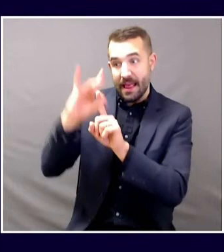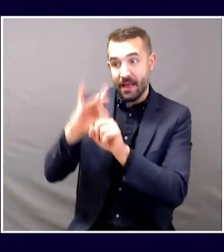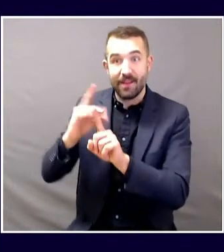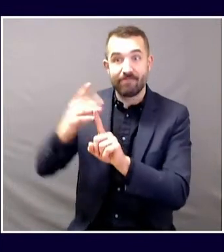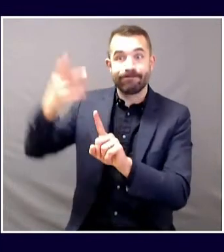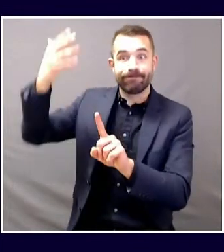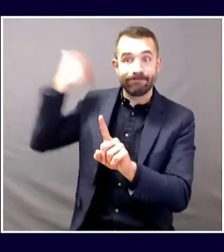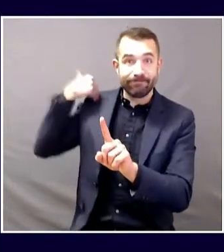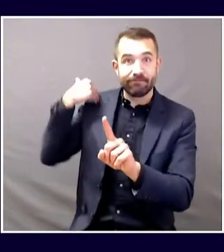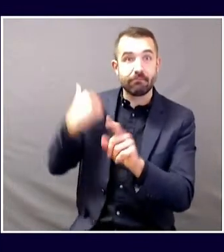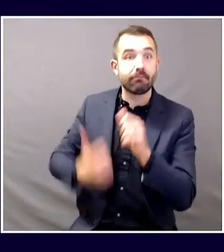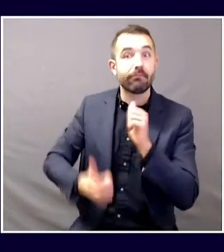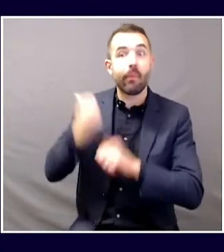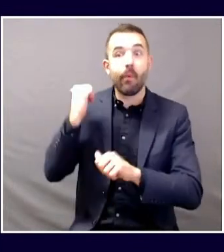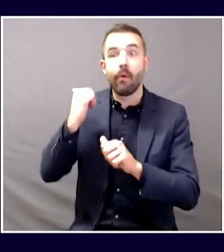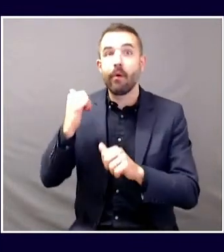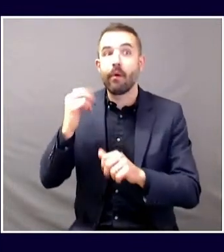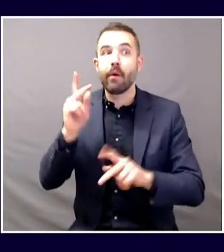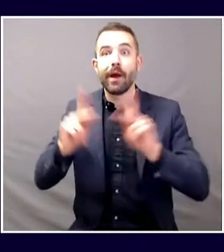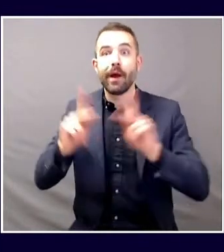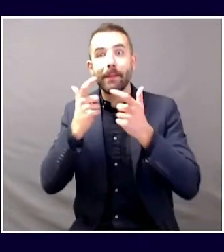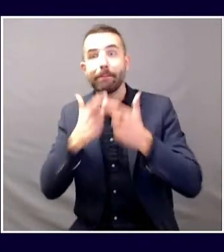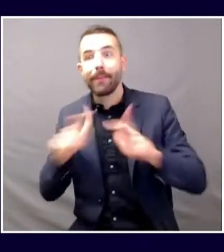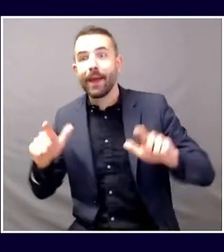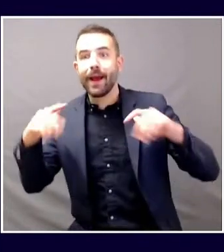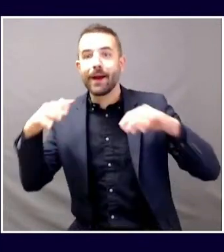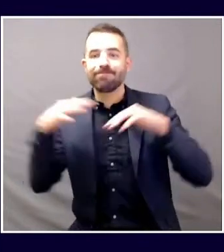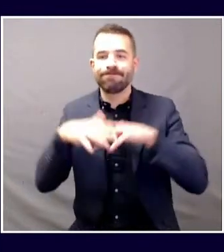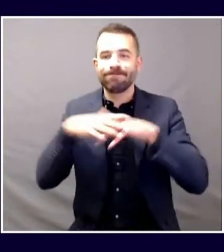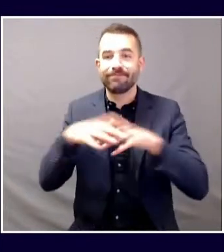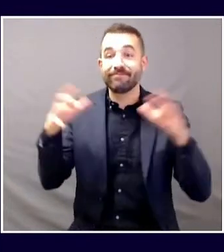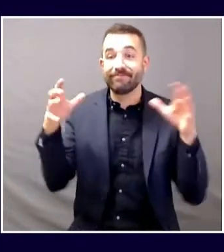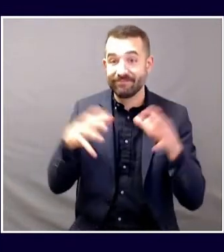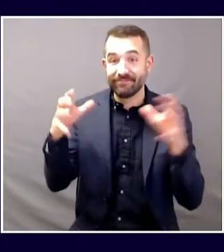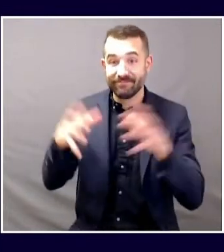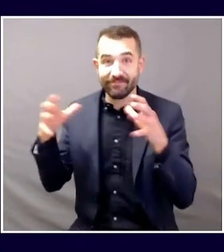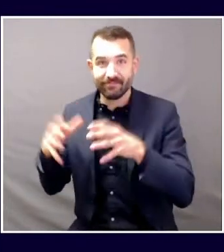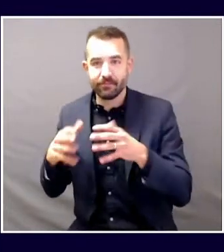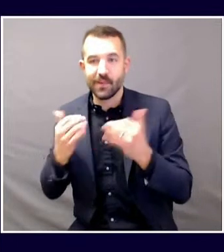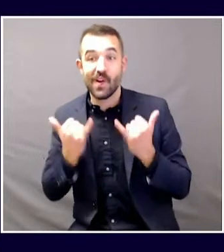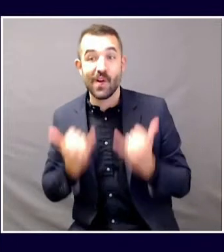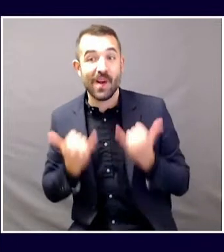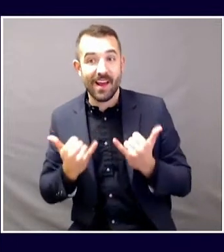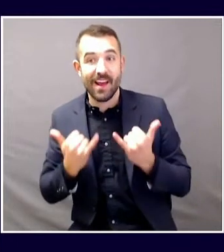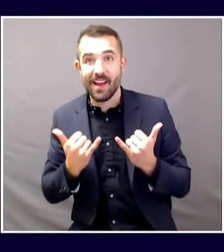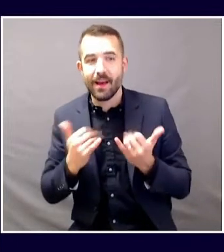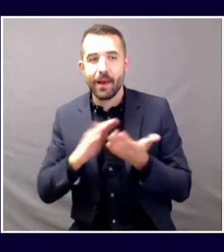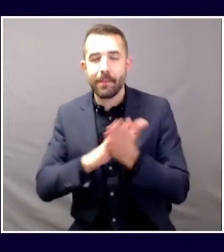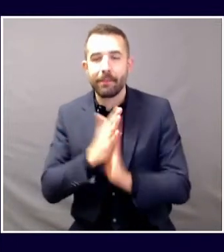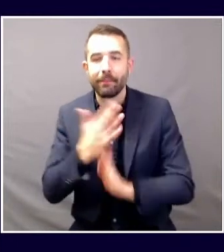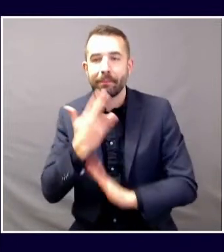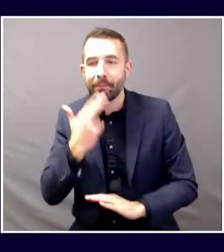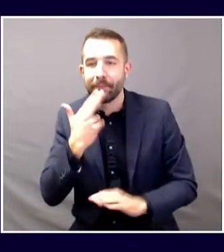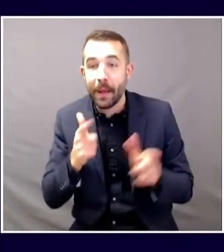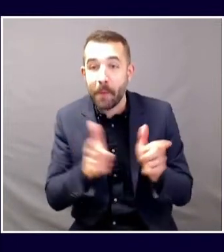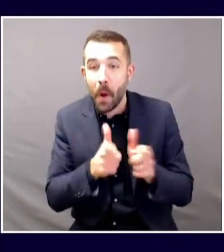large gatherings. But today, small gatherings are generating much of the force of